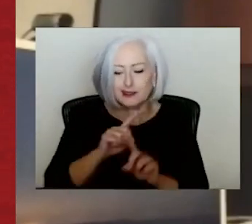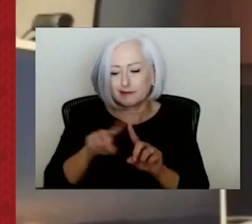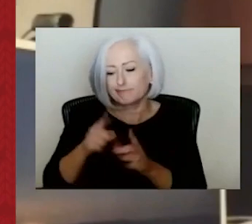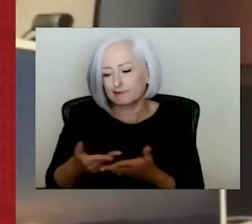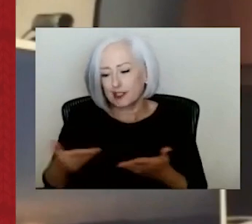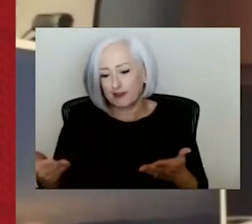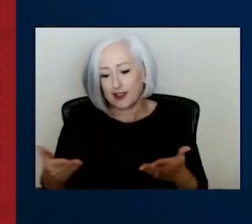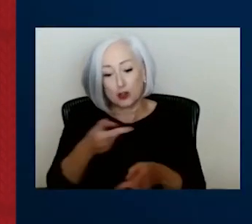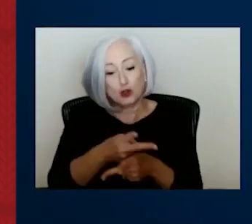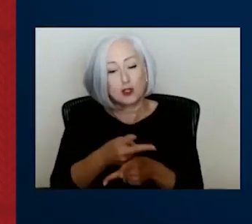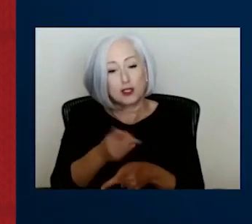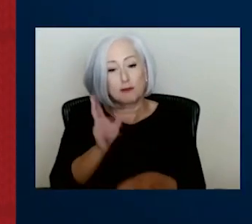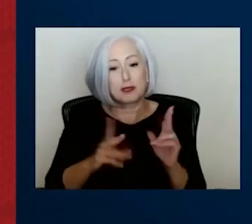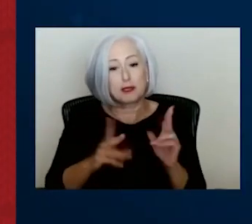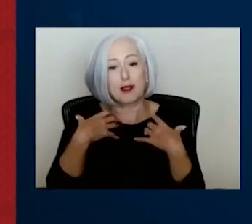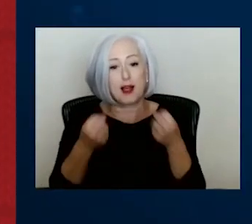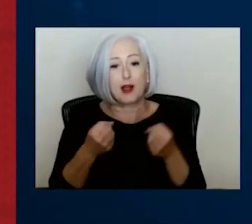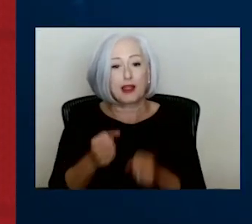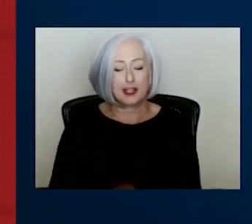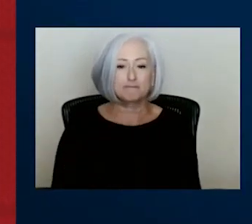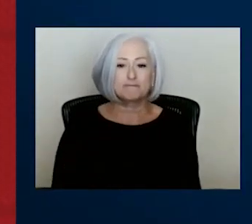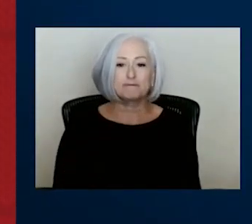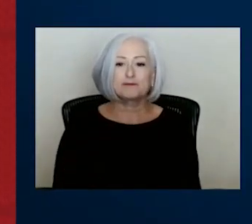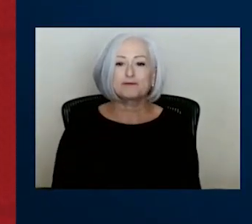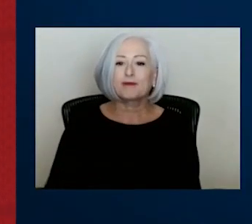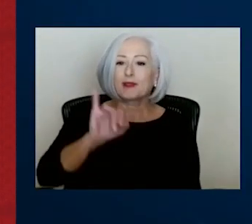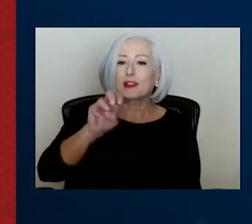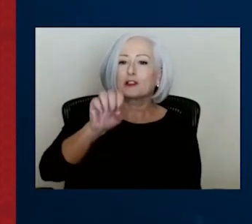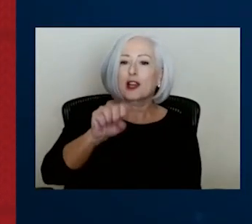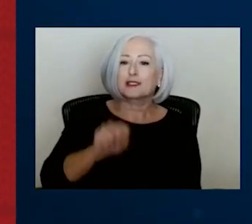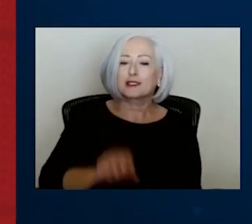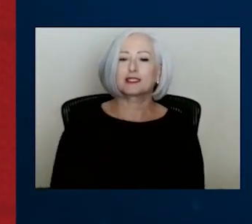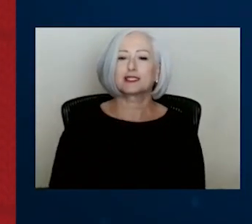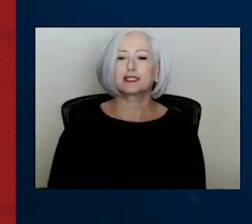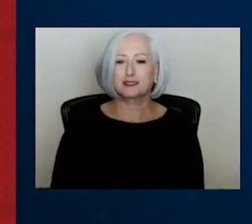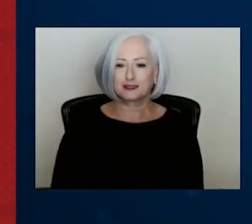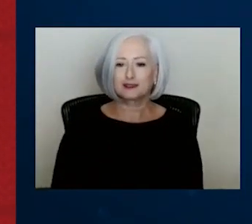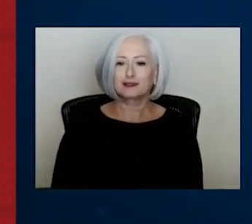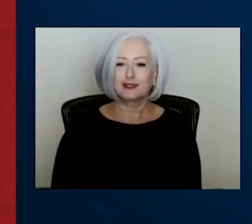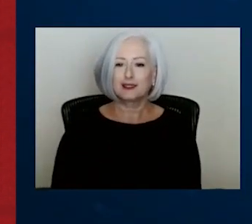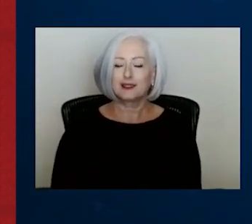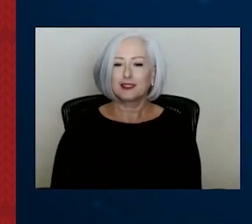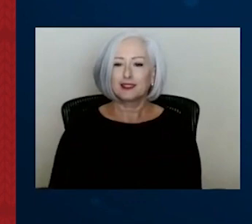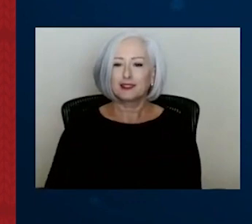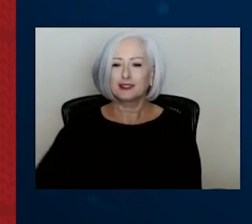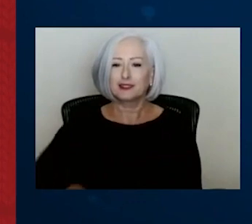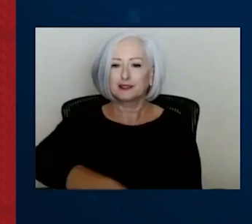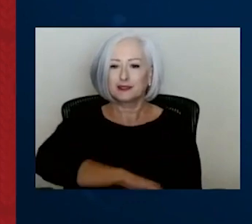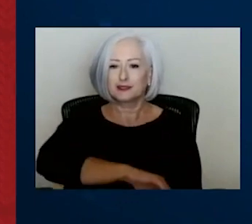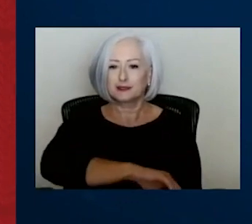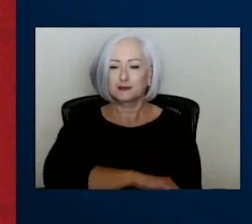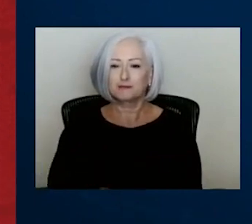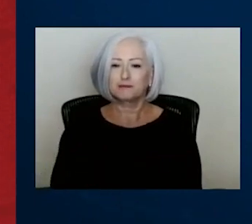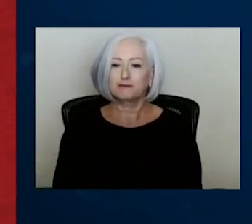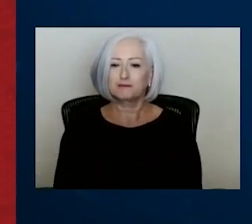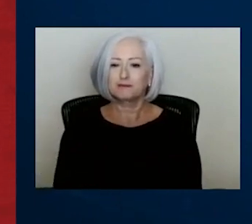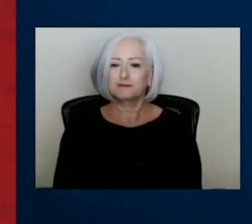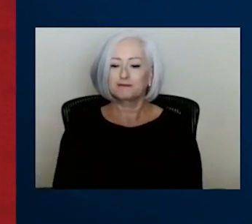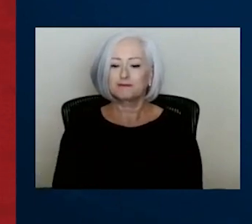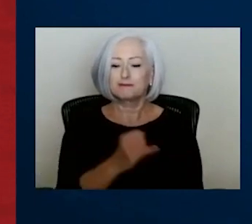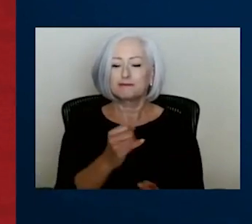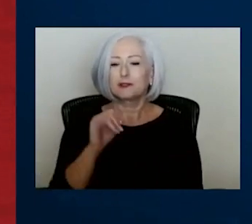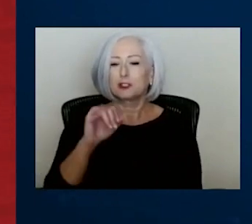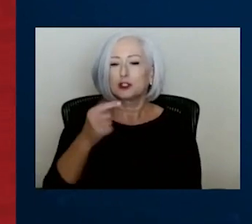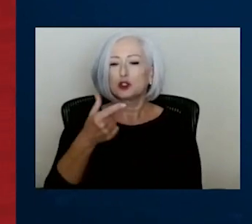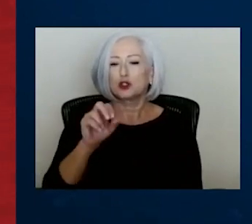healthy. All right, Jess. On that note, the last question is going to come from Gene, and he wants to know the